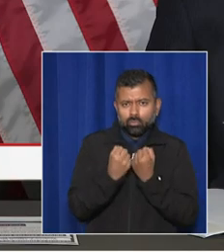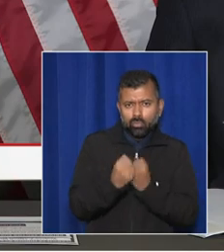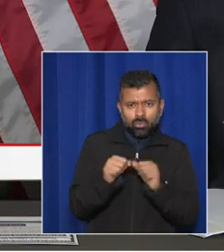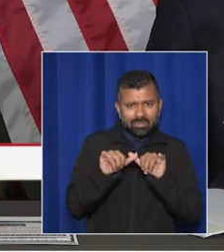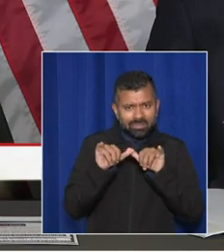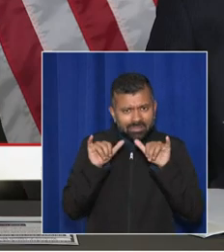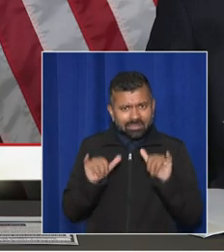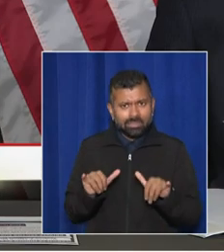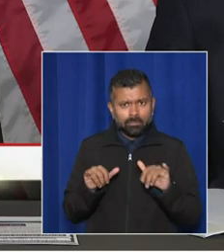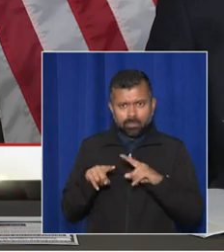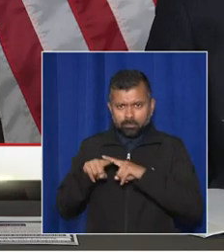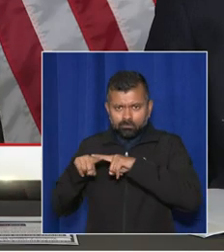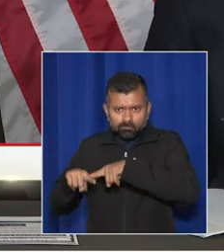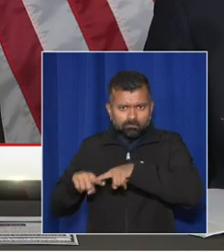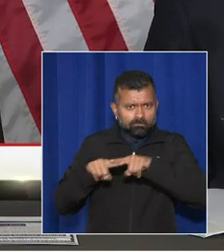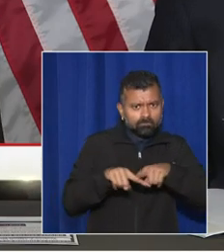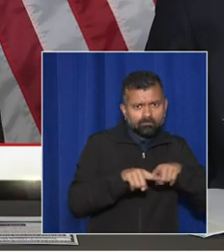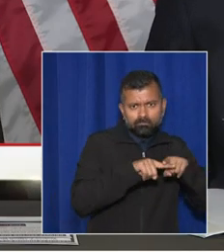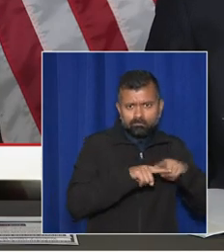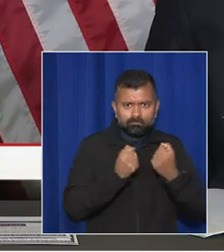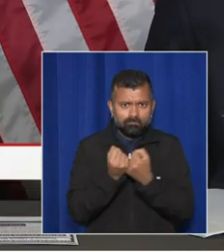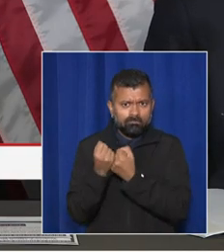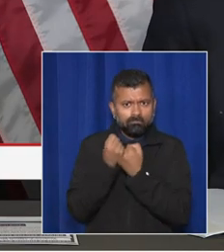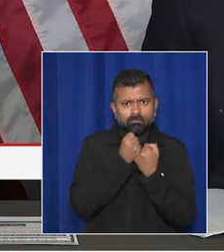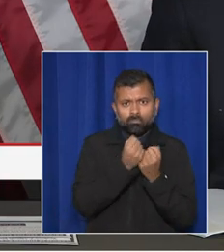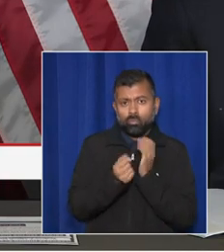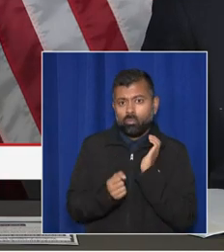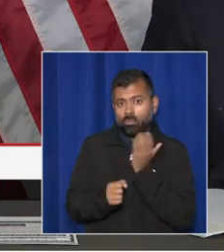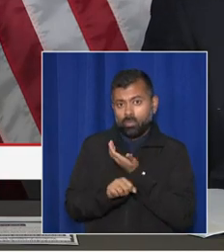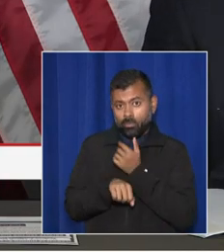recreated to support the federal government.